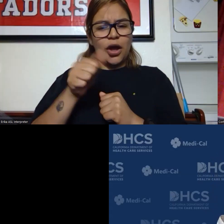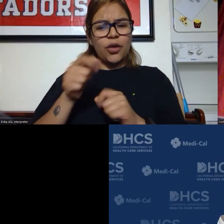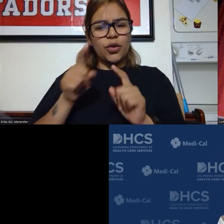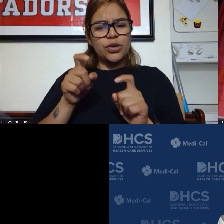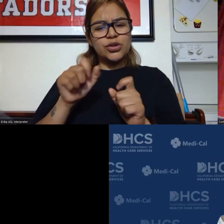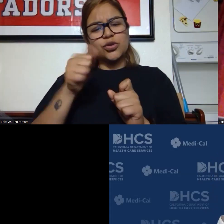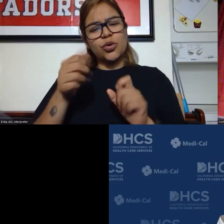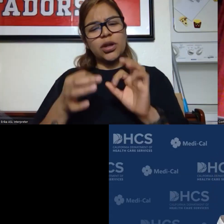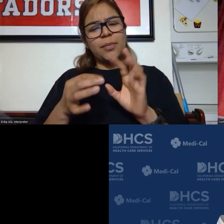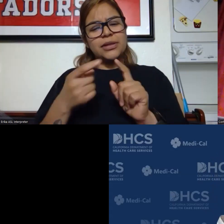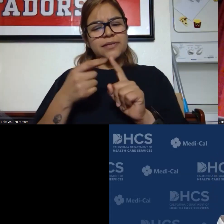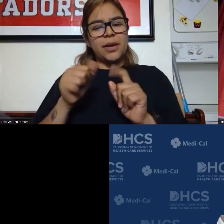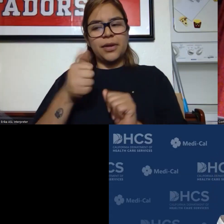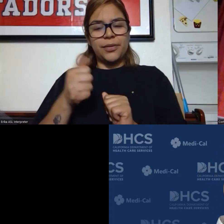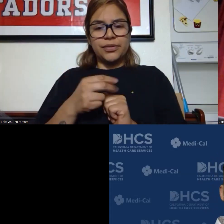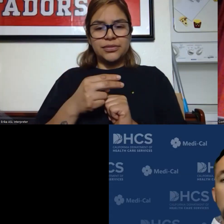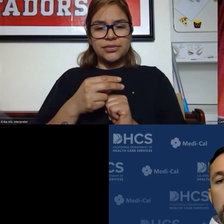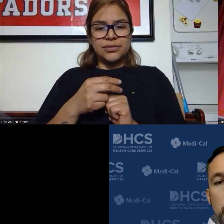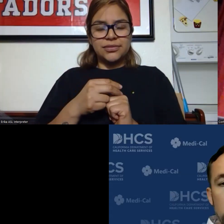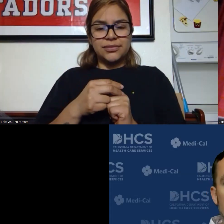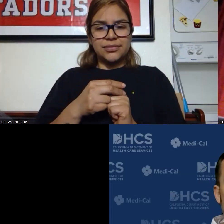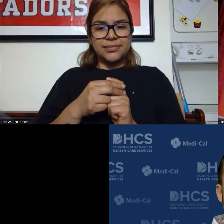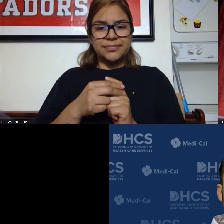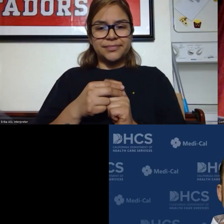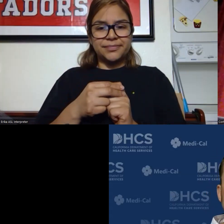or comment from Barbara Hanna.